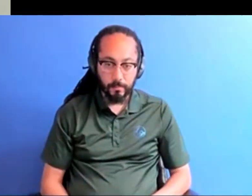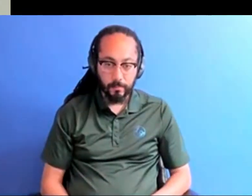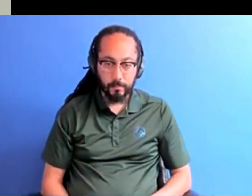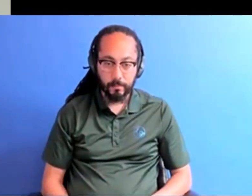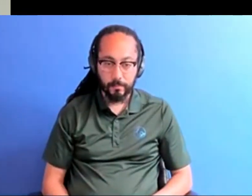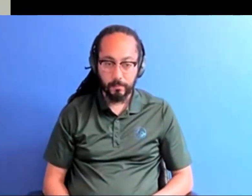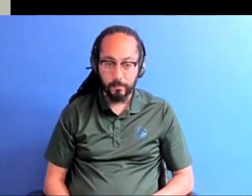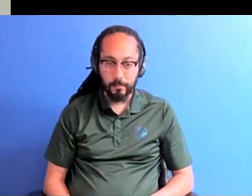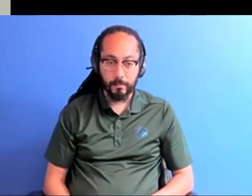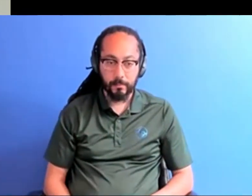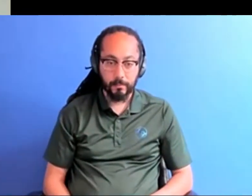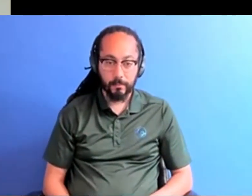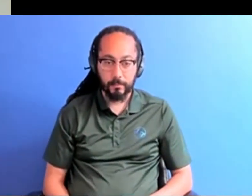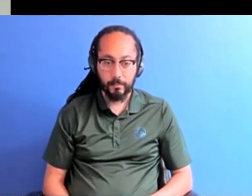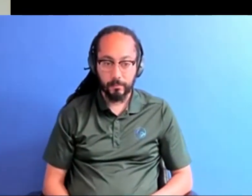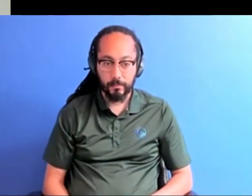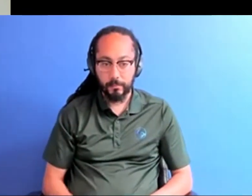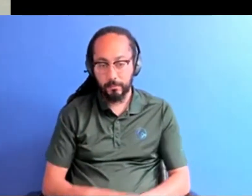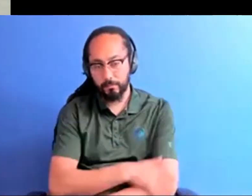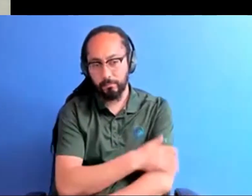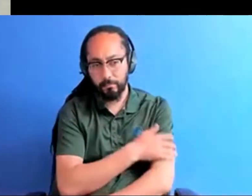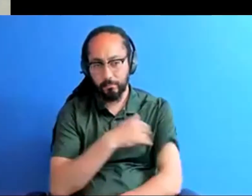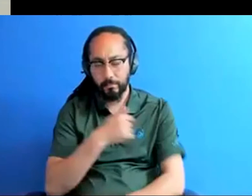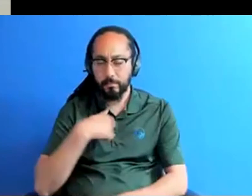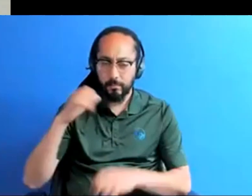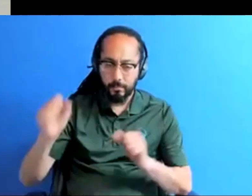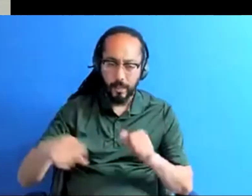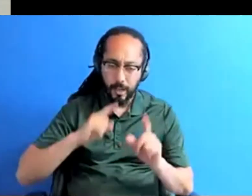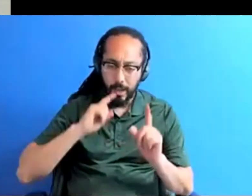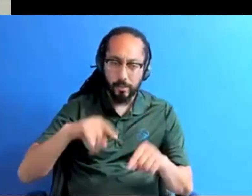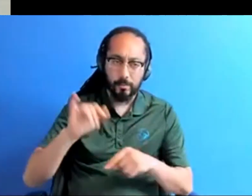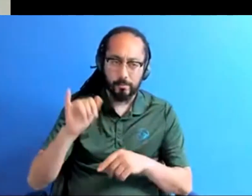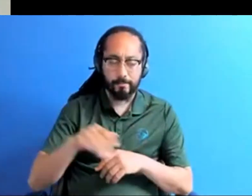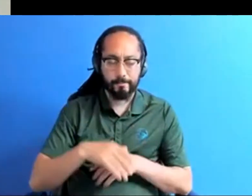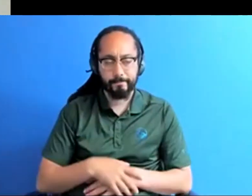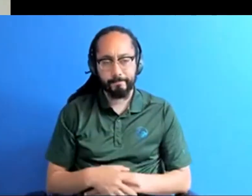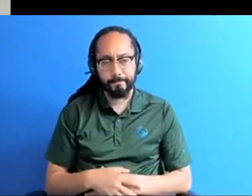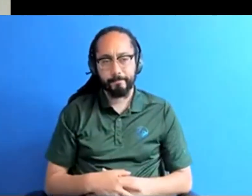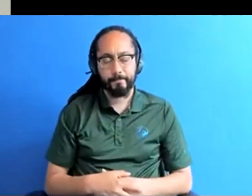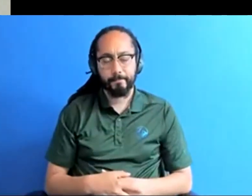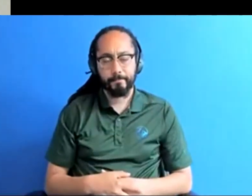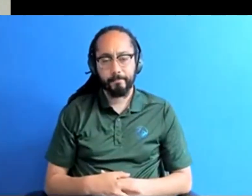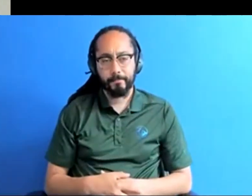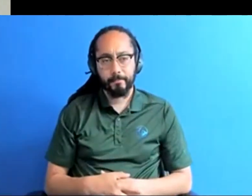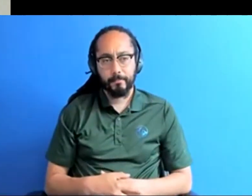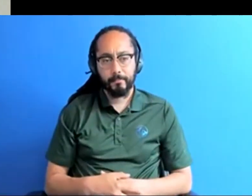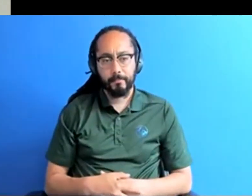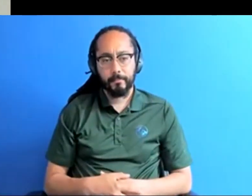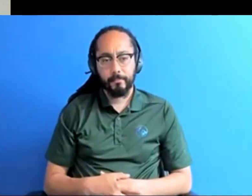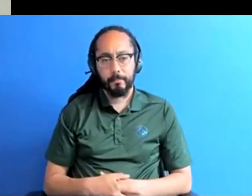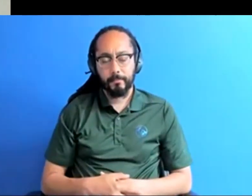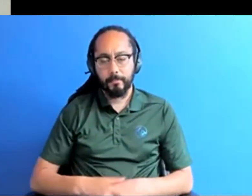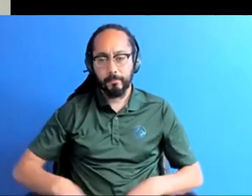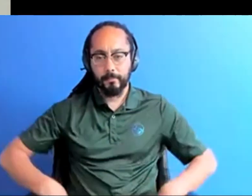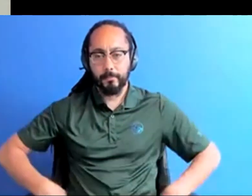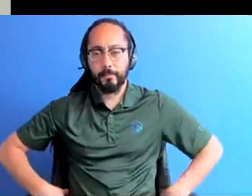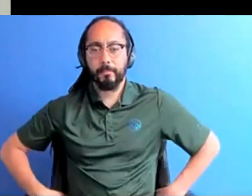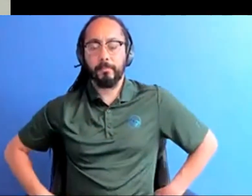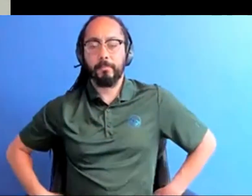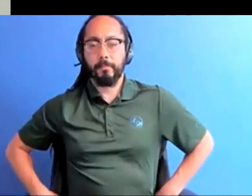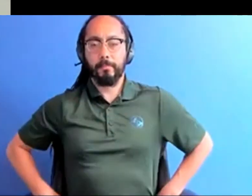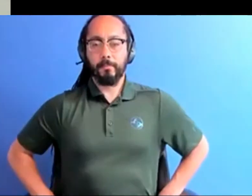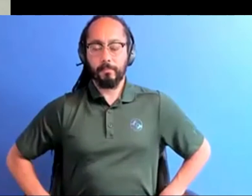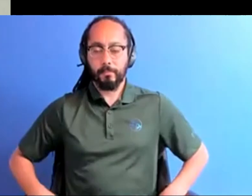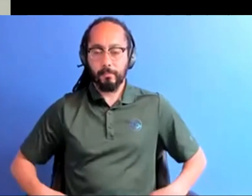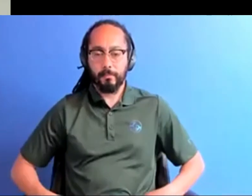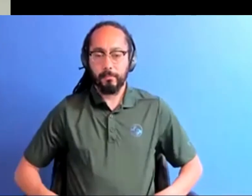I can take this one. I think something that often comes up when we're